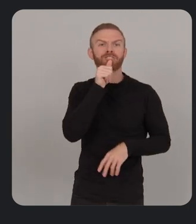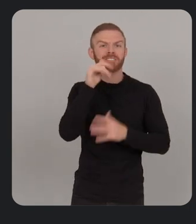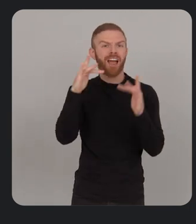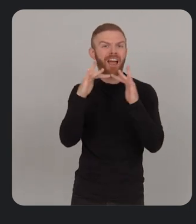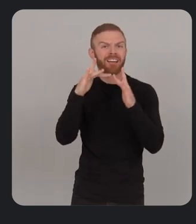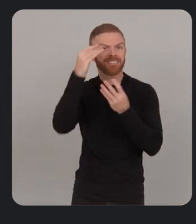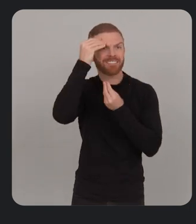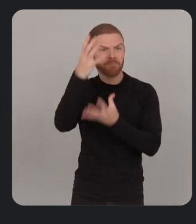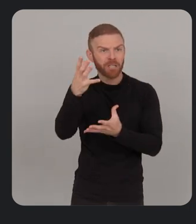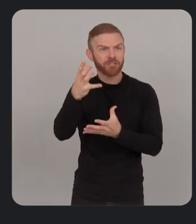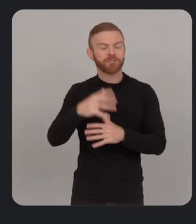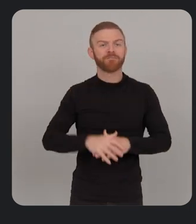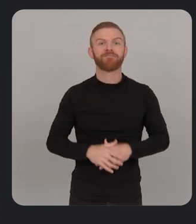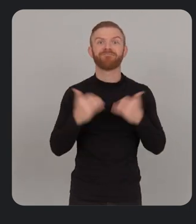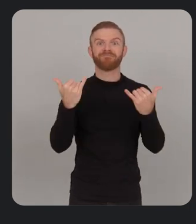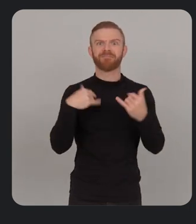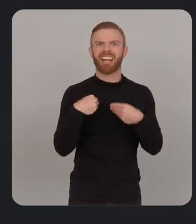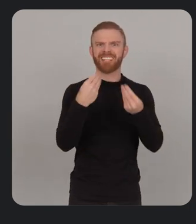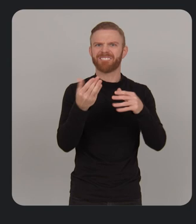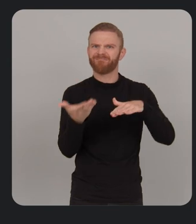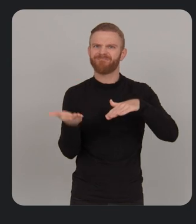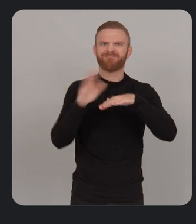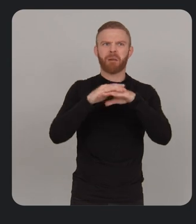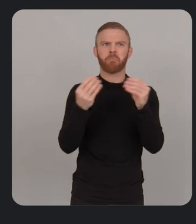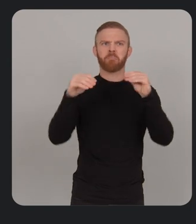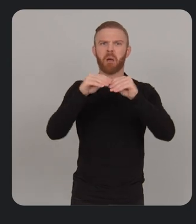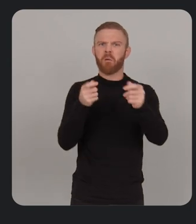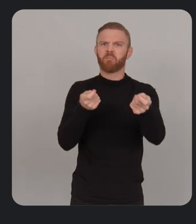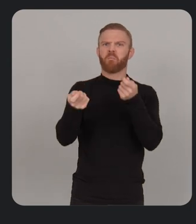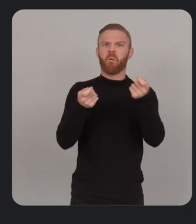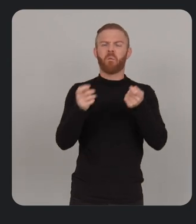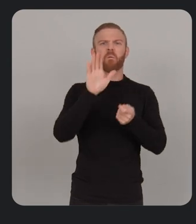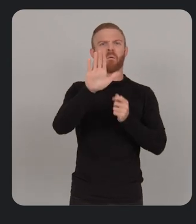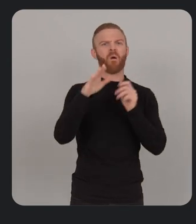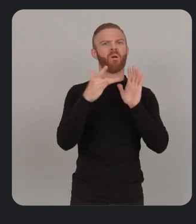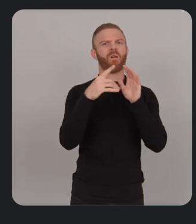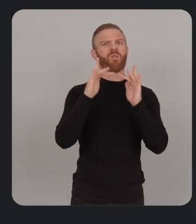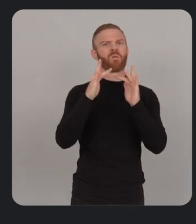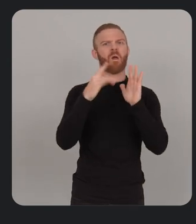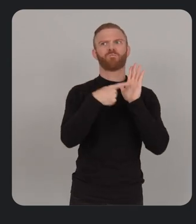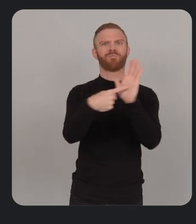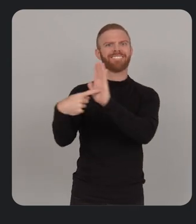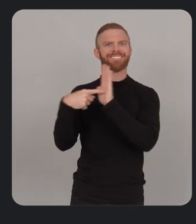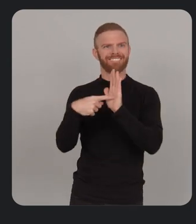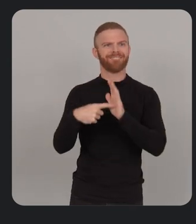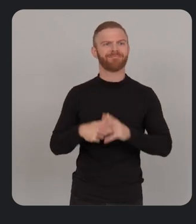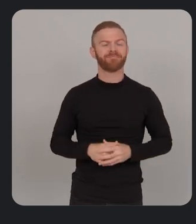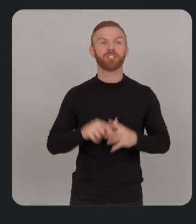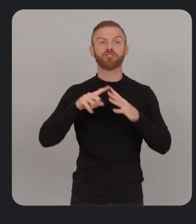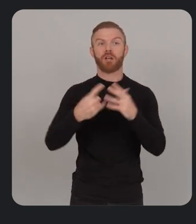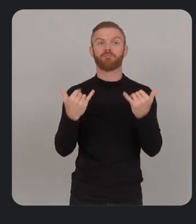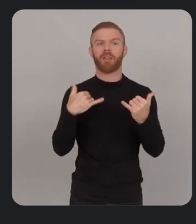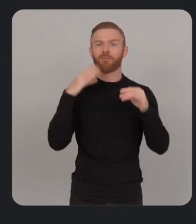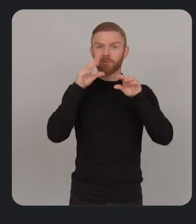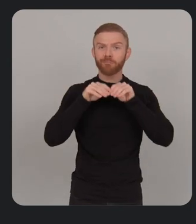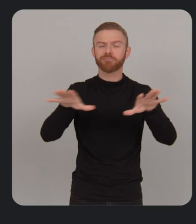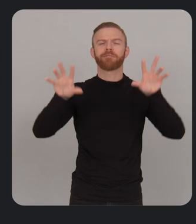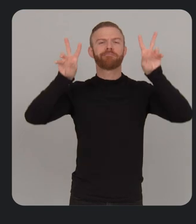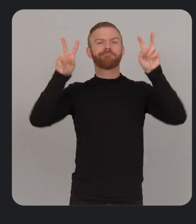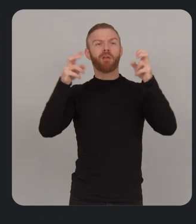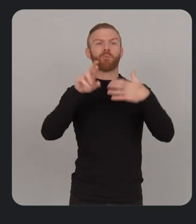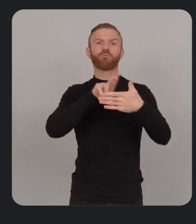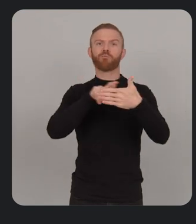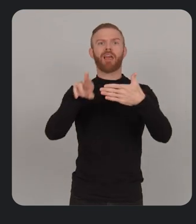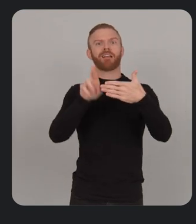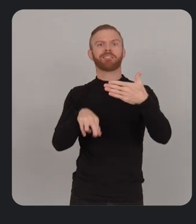now we're giving you even more control over your online presence starting today we're rolling out the